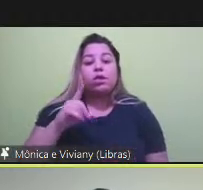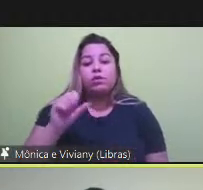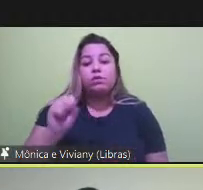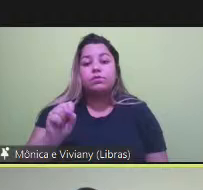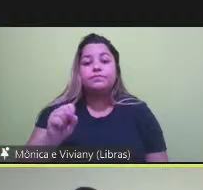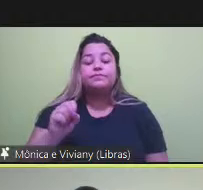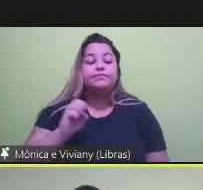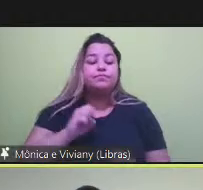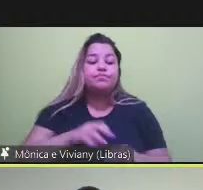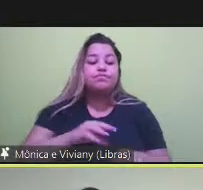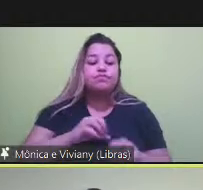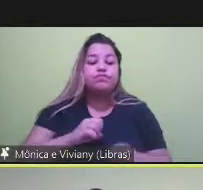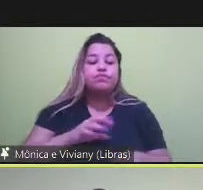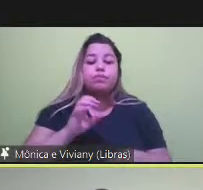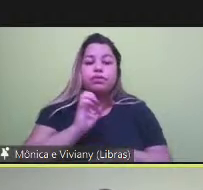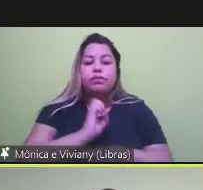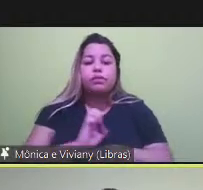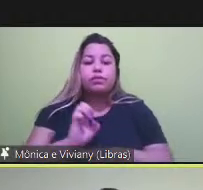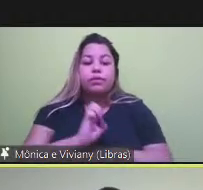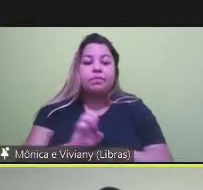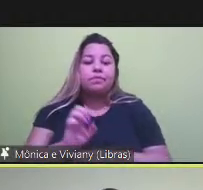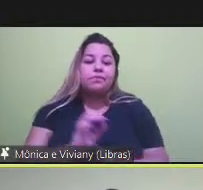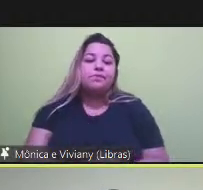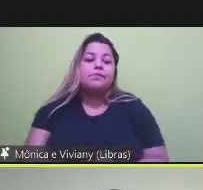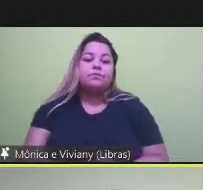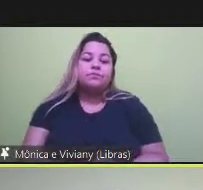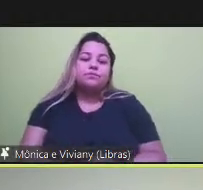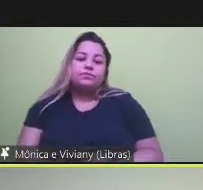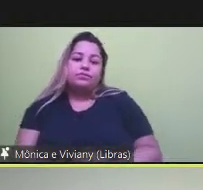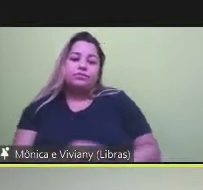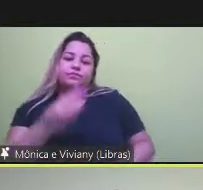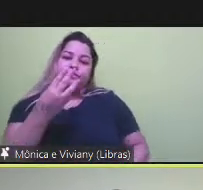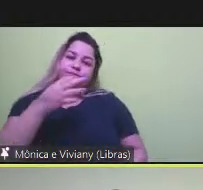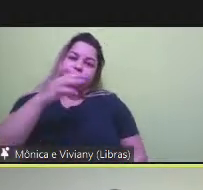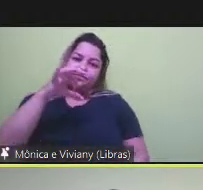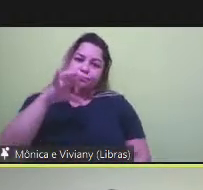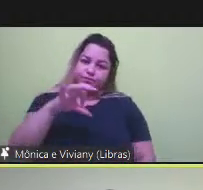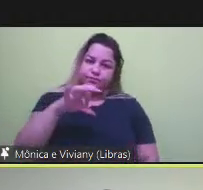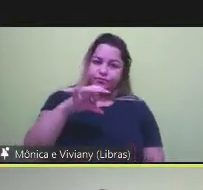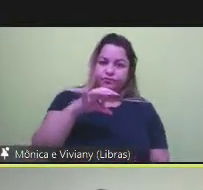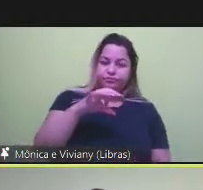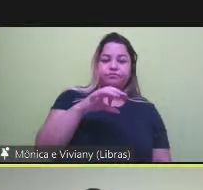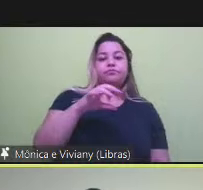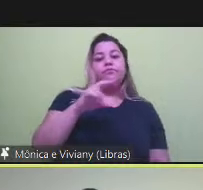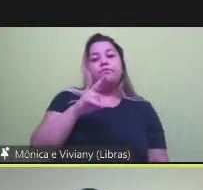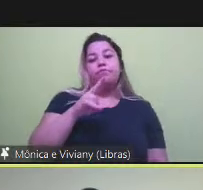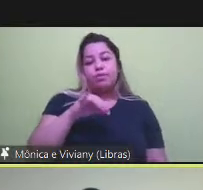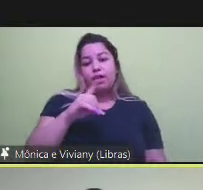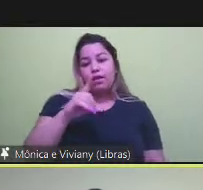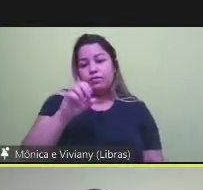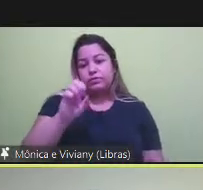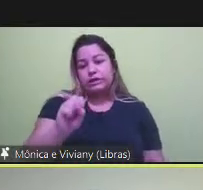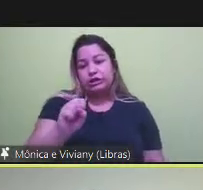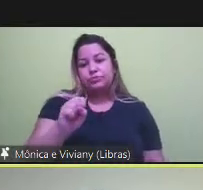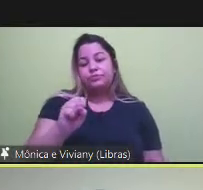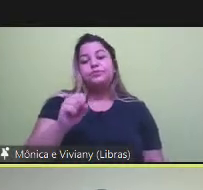educational units from the state network, making it 39 educational units